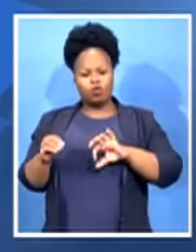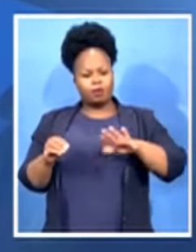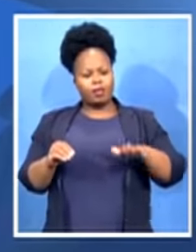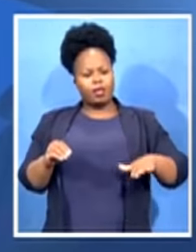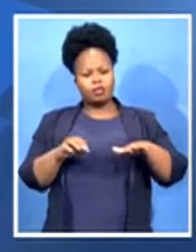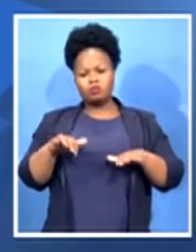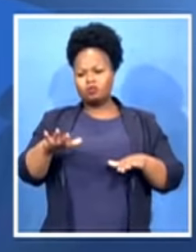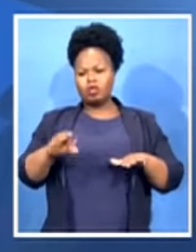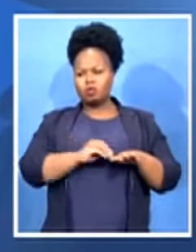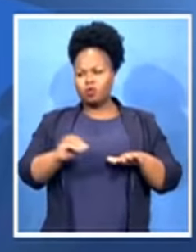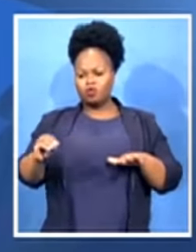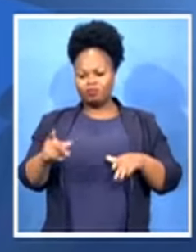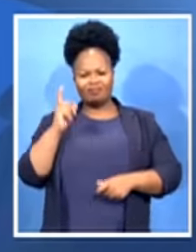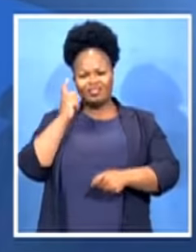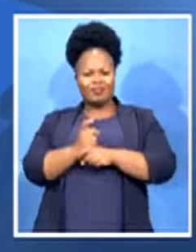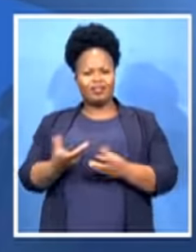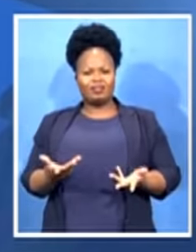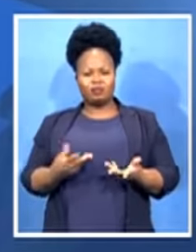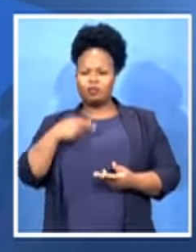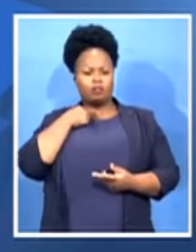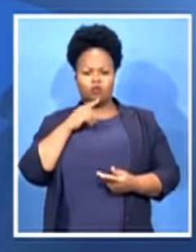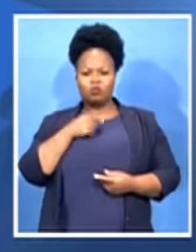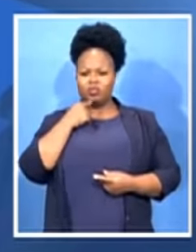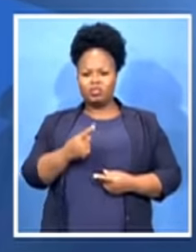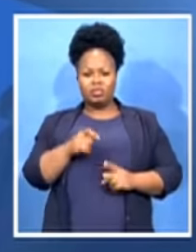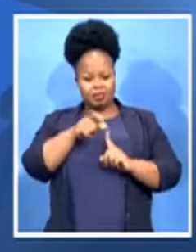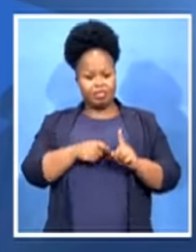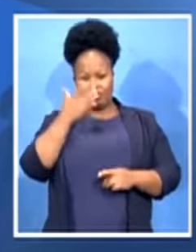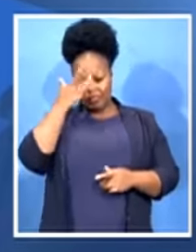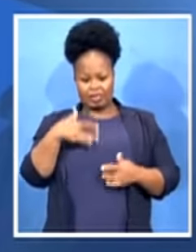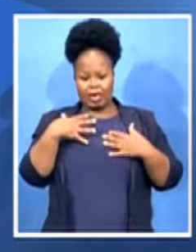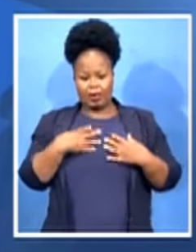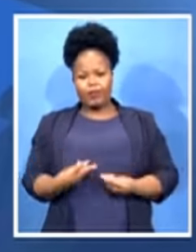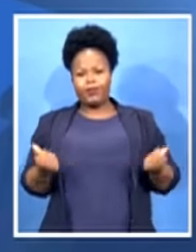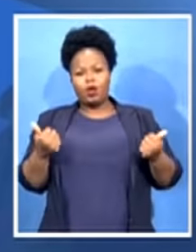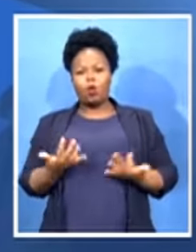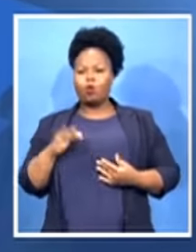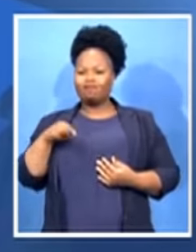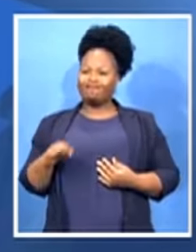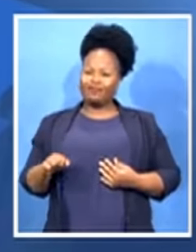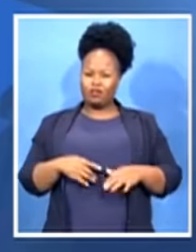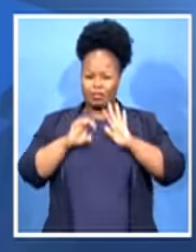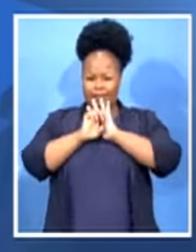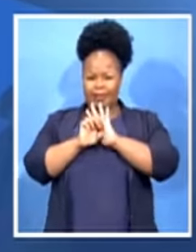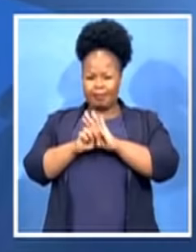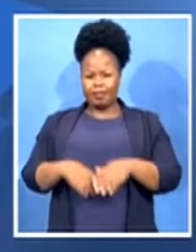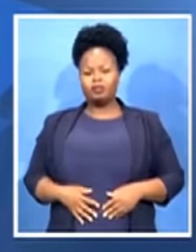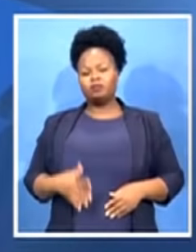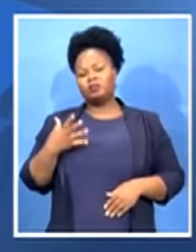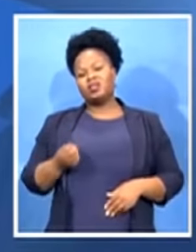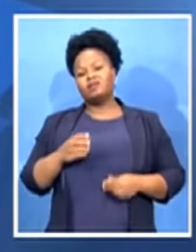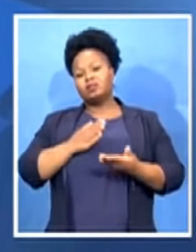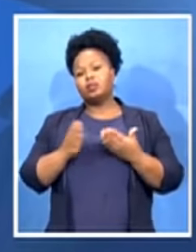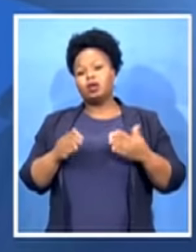say that person is recovered or not. Let me make an example. We do have cases that would have come from the Eastern